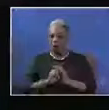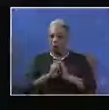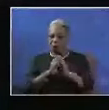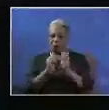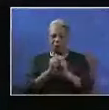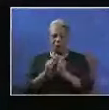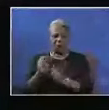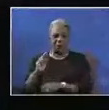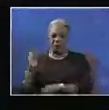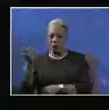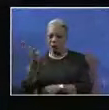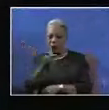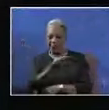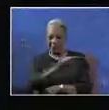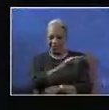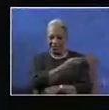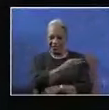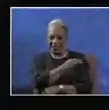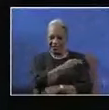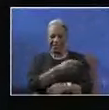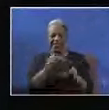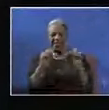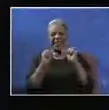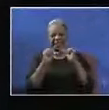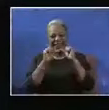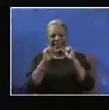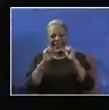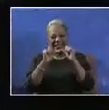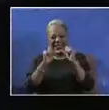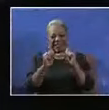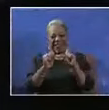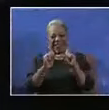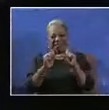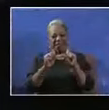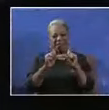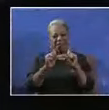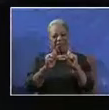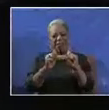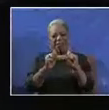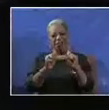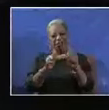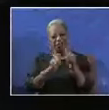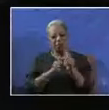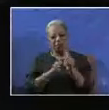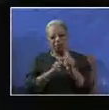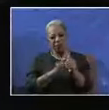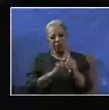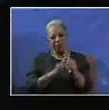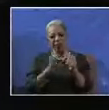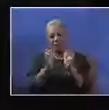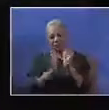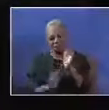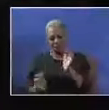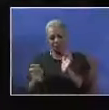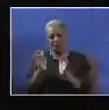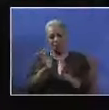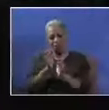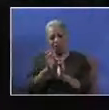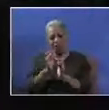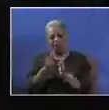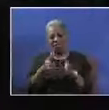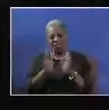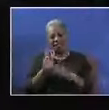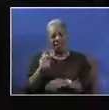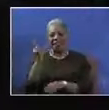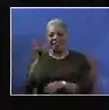Continue to be a follower and disciple of Jesus Christ. Let us continue to worship, continue